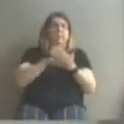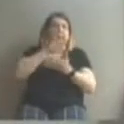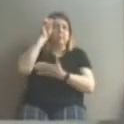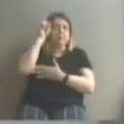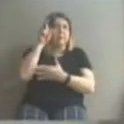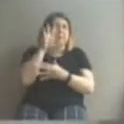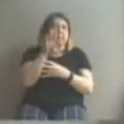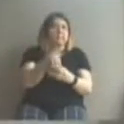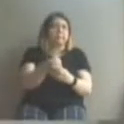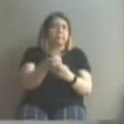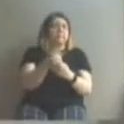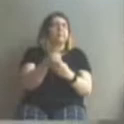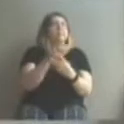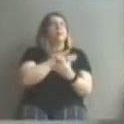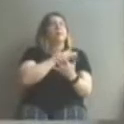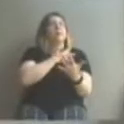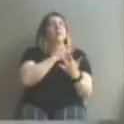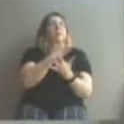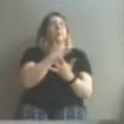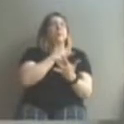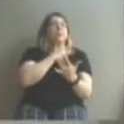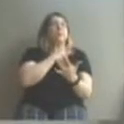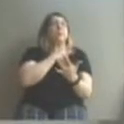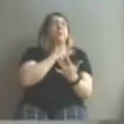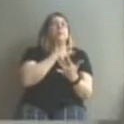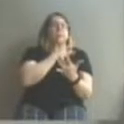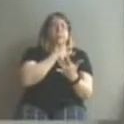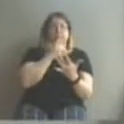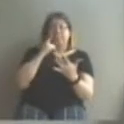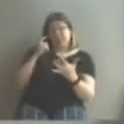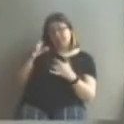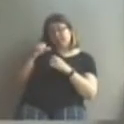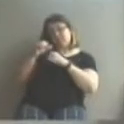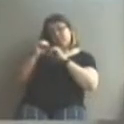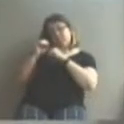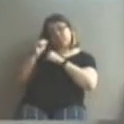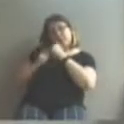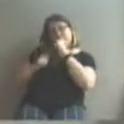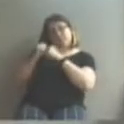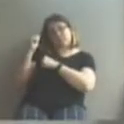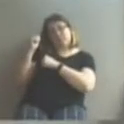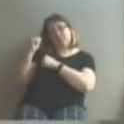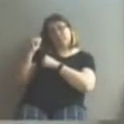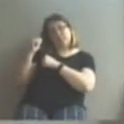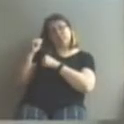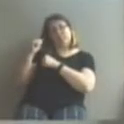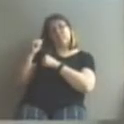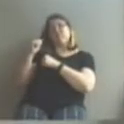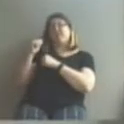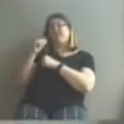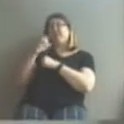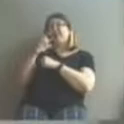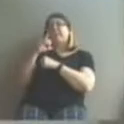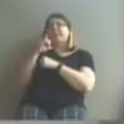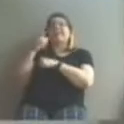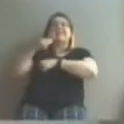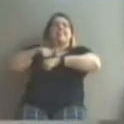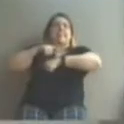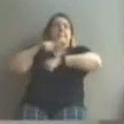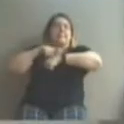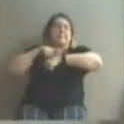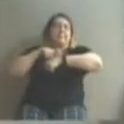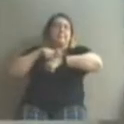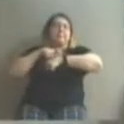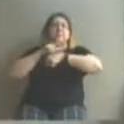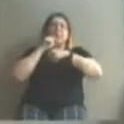to go on with that. My concern is that though, because of the structure that's happening and just the timing of it, not necessarily the structure